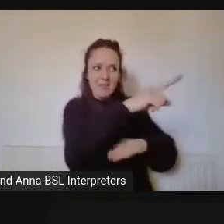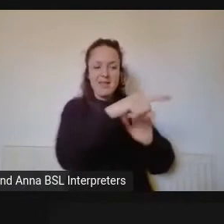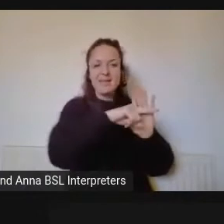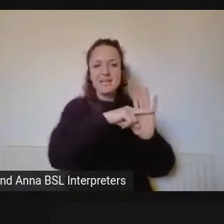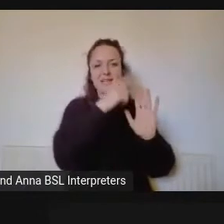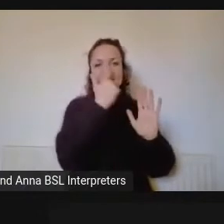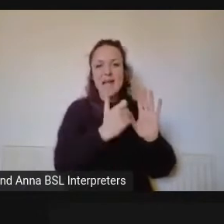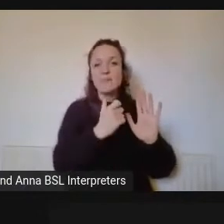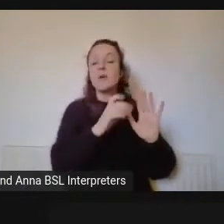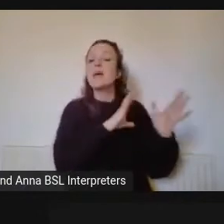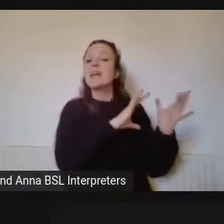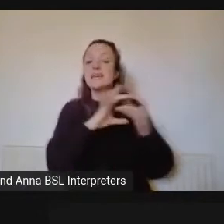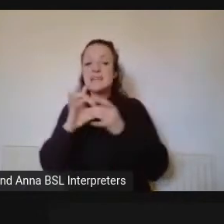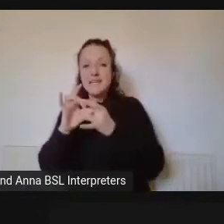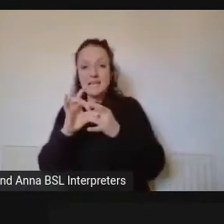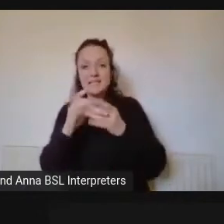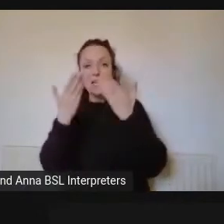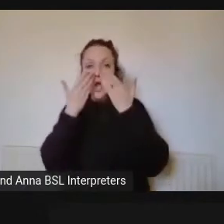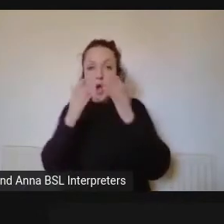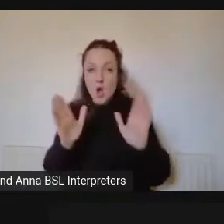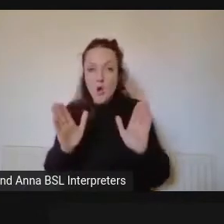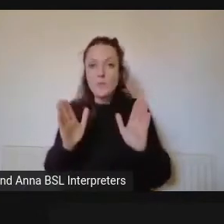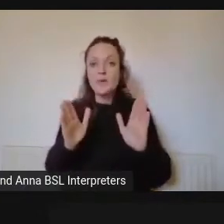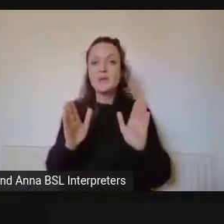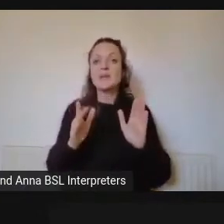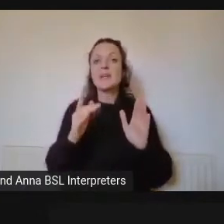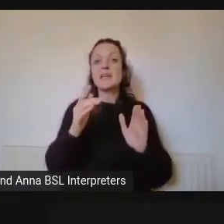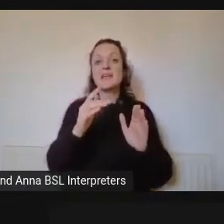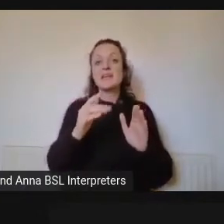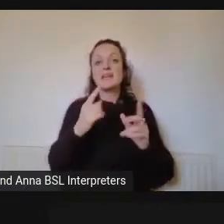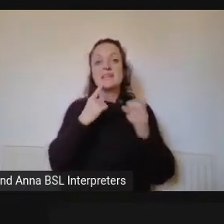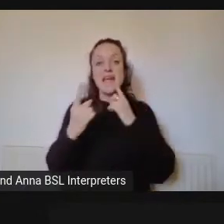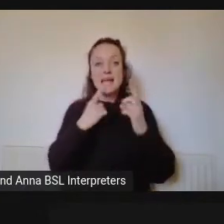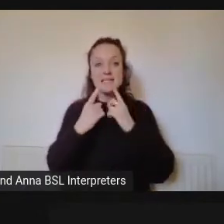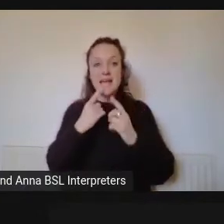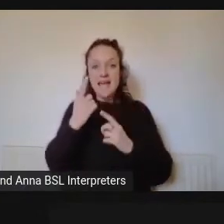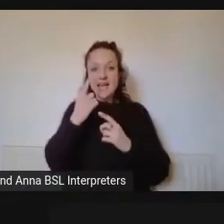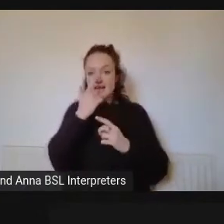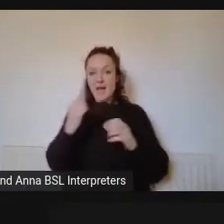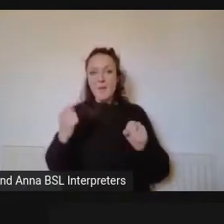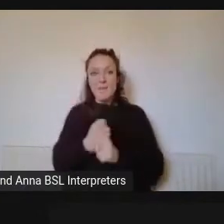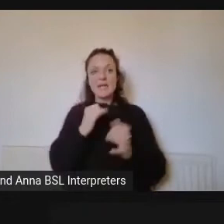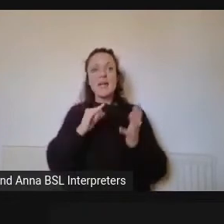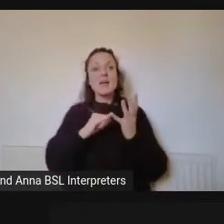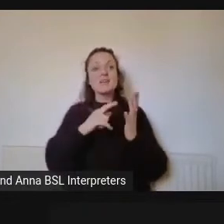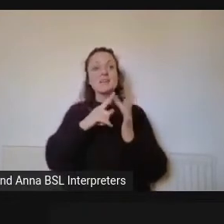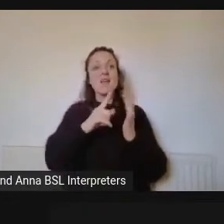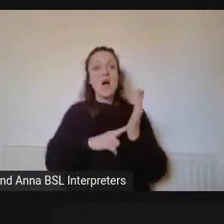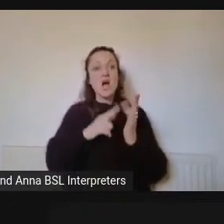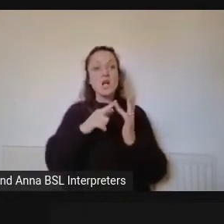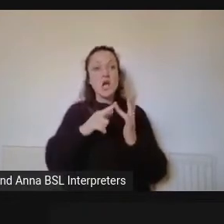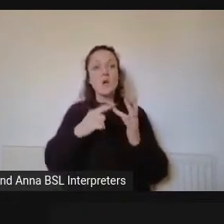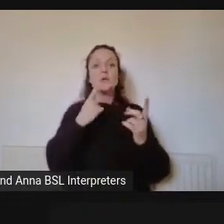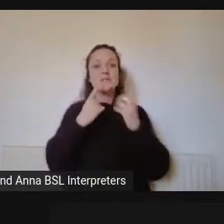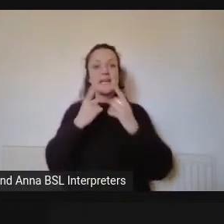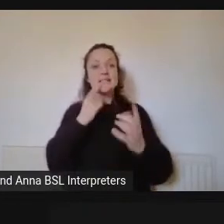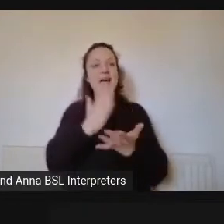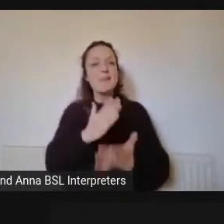you can make that siloed data actually useful, and it can keep those organizations honest. Mm-hmm.